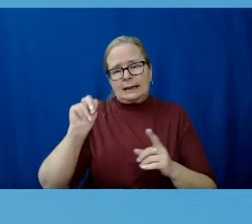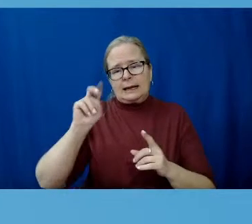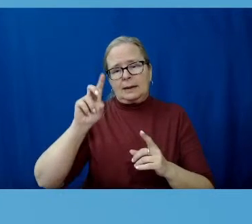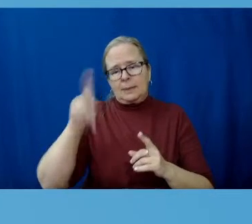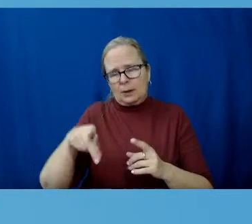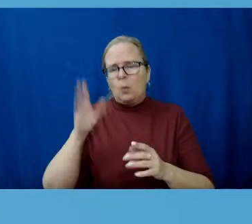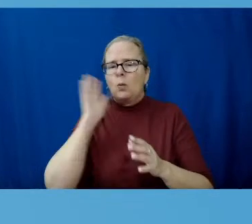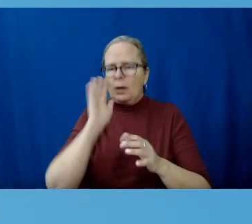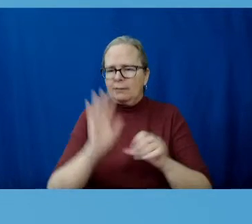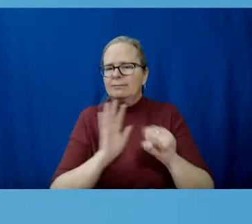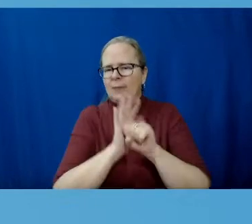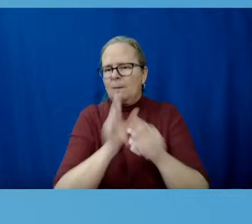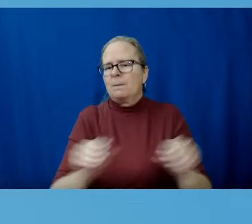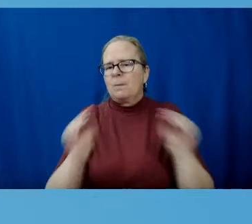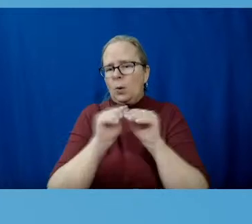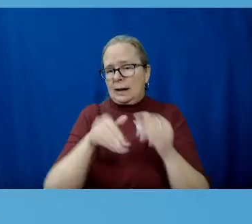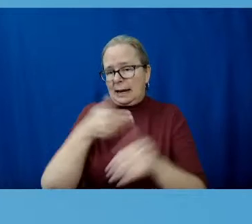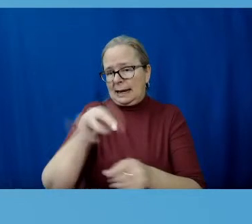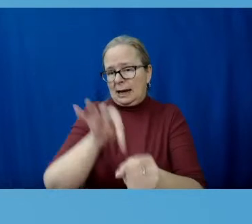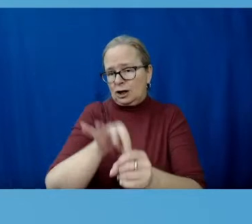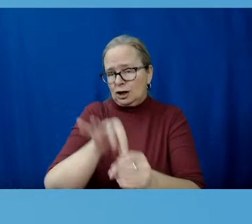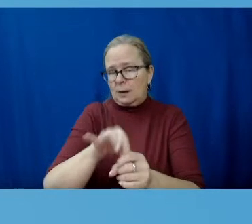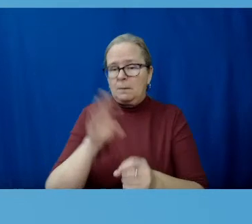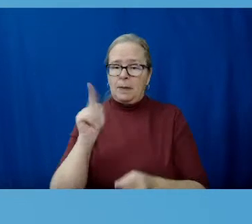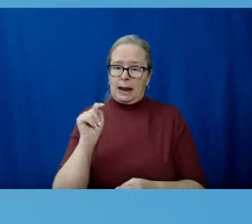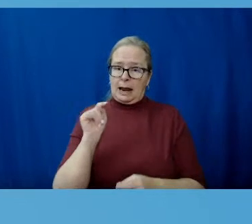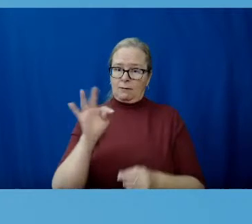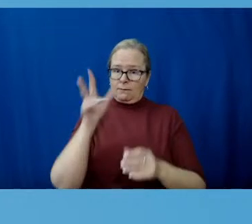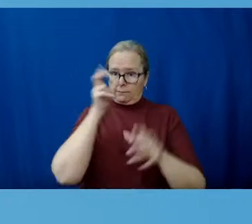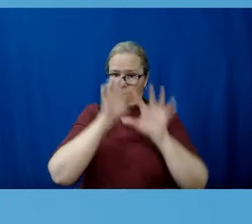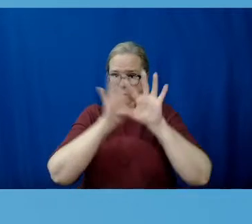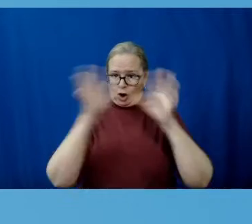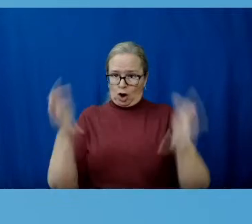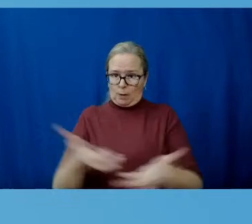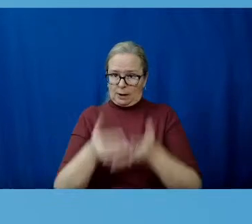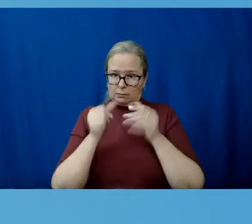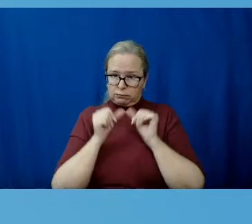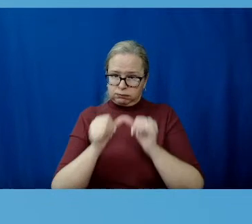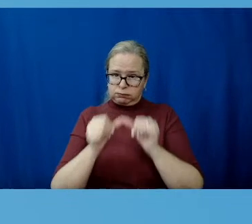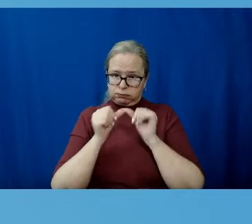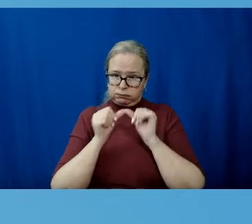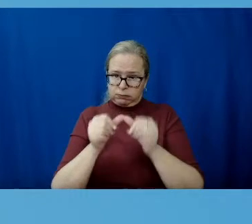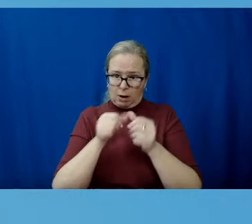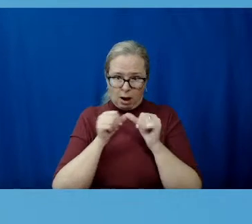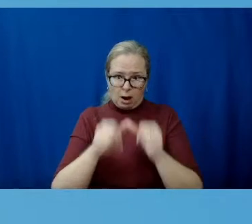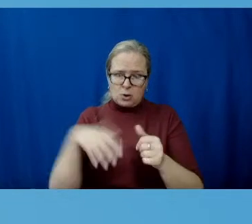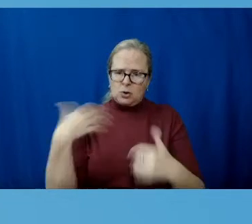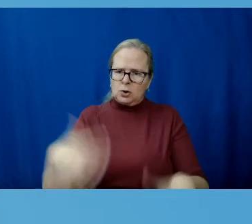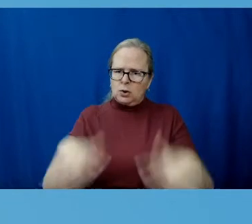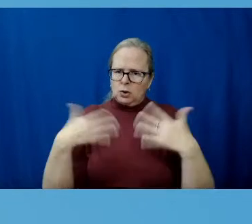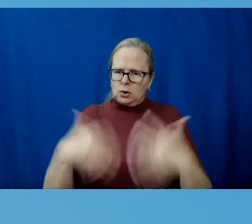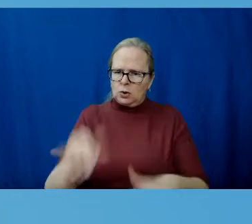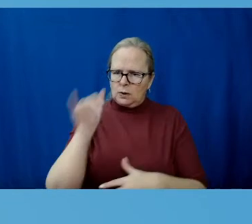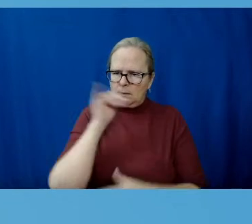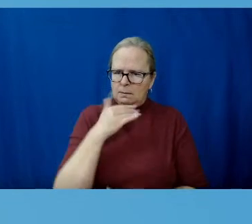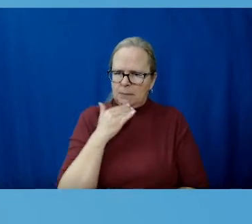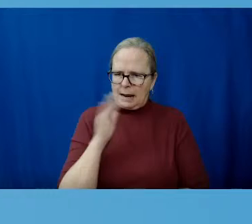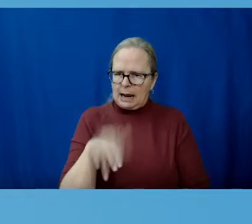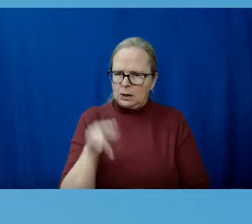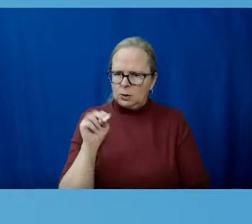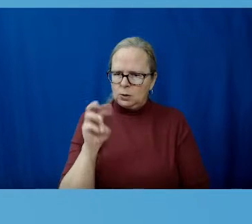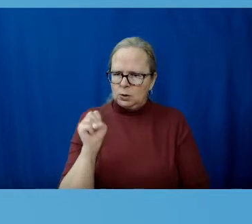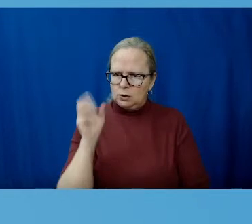it starts to get better and it gets knocked back, you can see a route for Kenny to win re-election. But it's all about